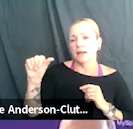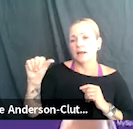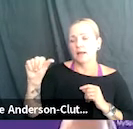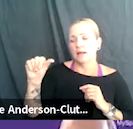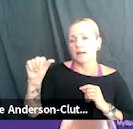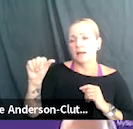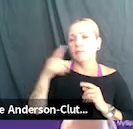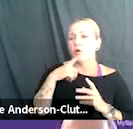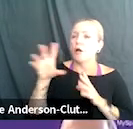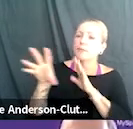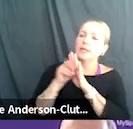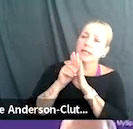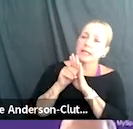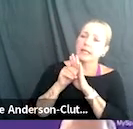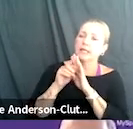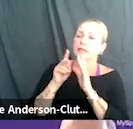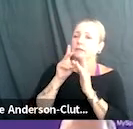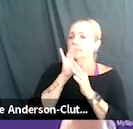catatonia.